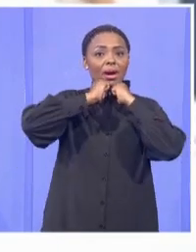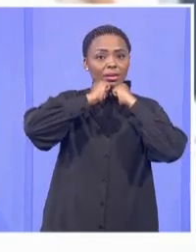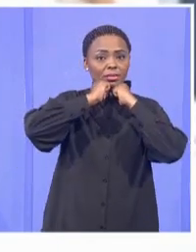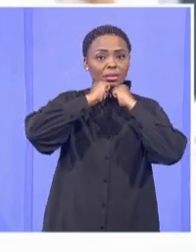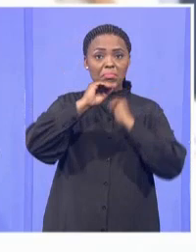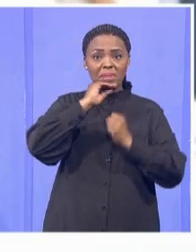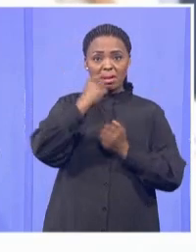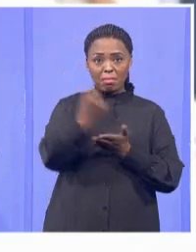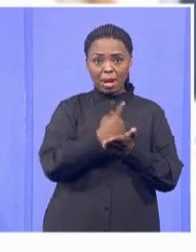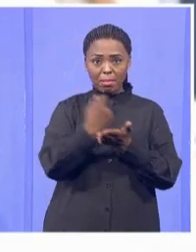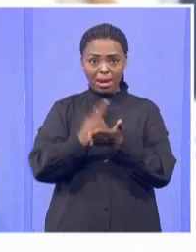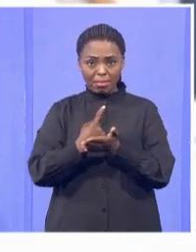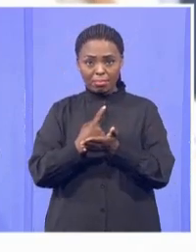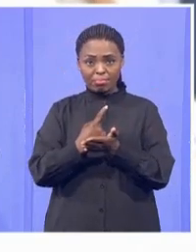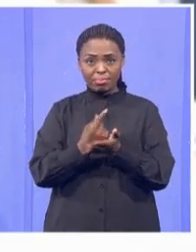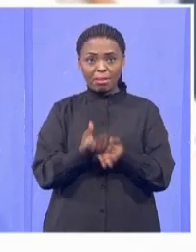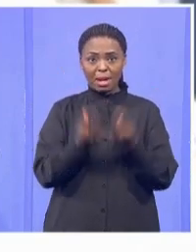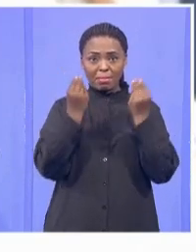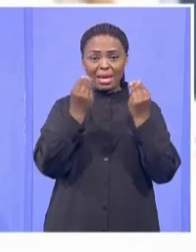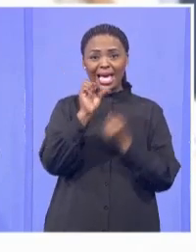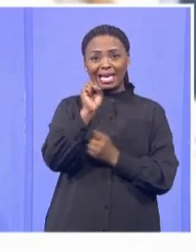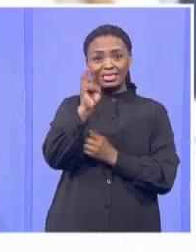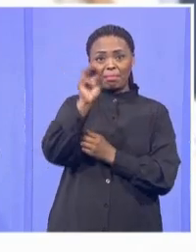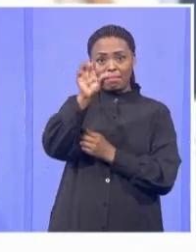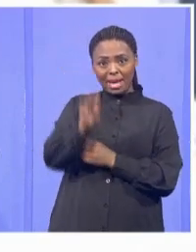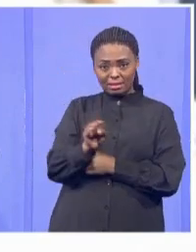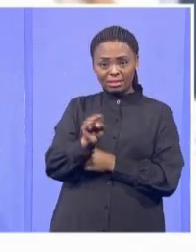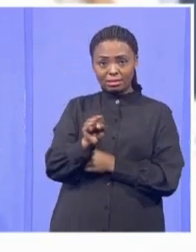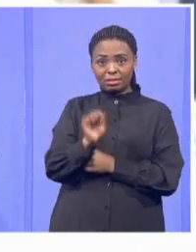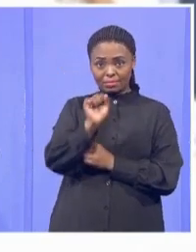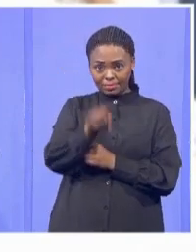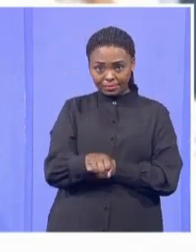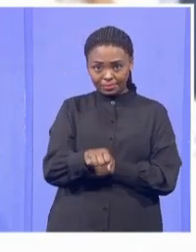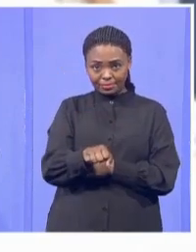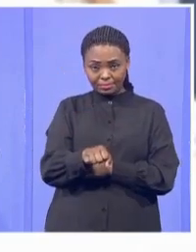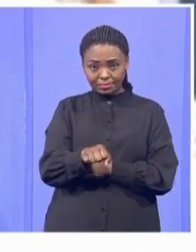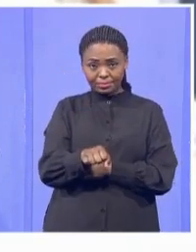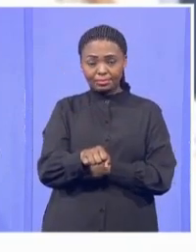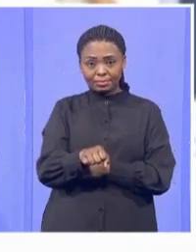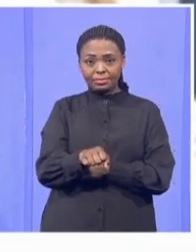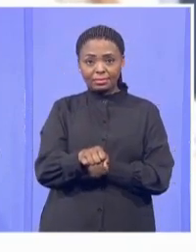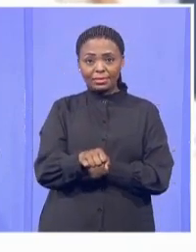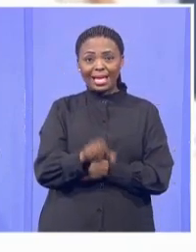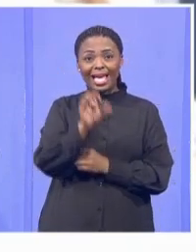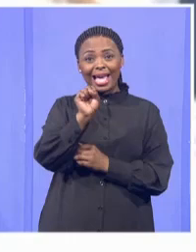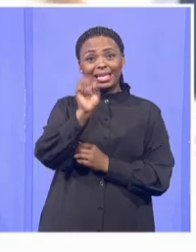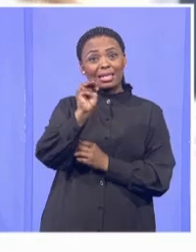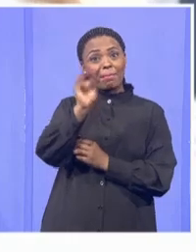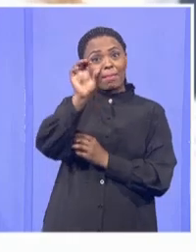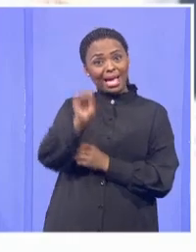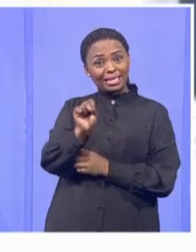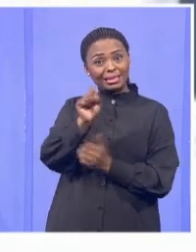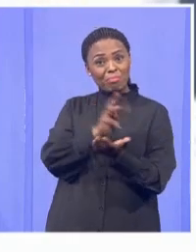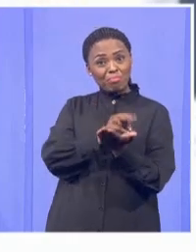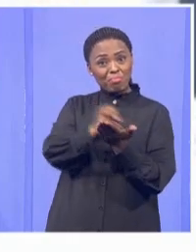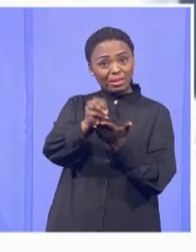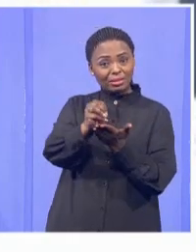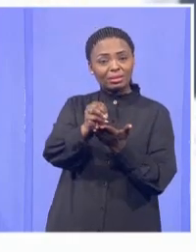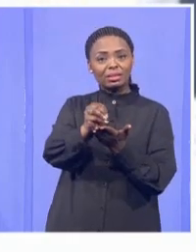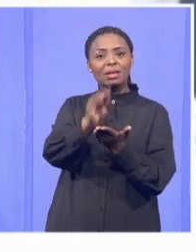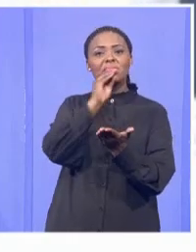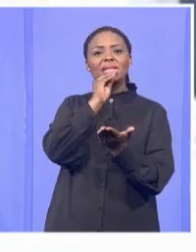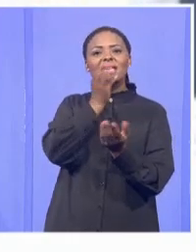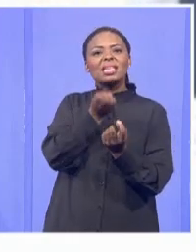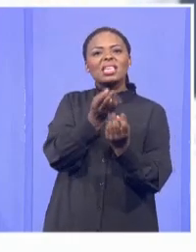SMS on a gradual basis, on an incremental basis. That SMS will give you an option